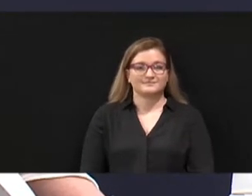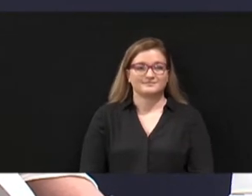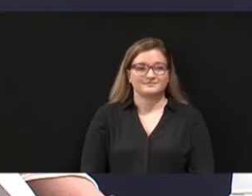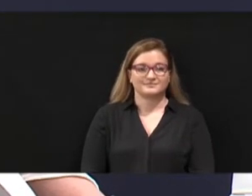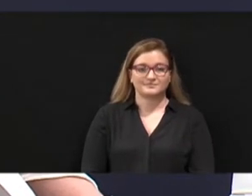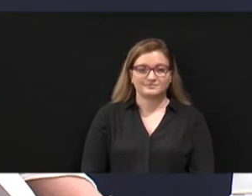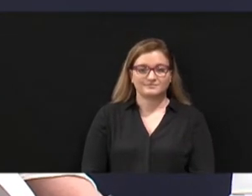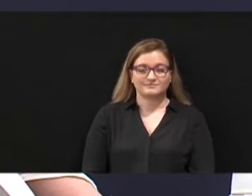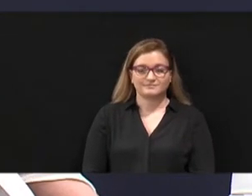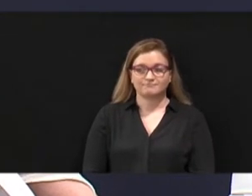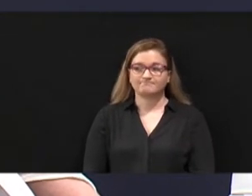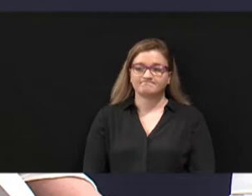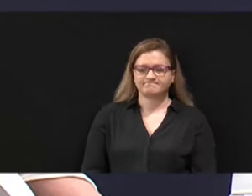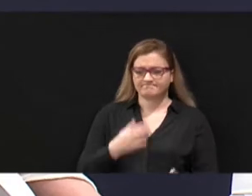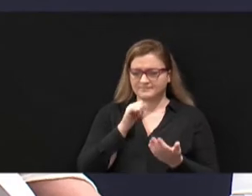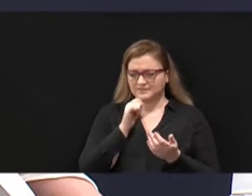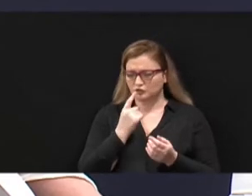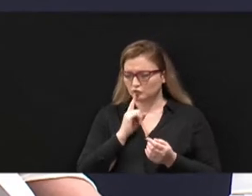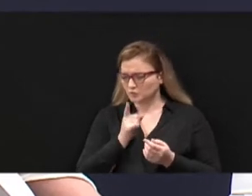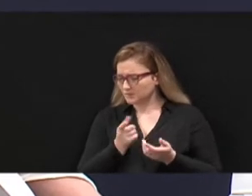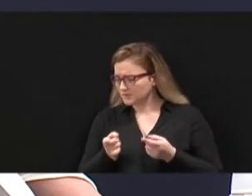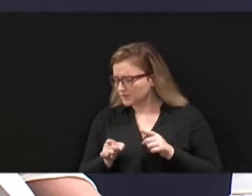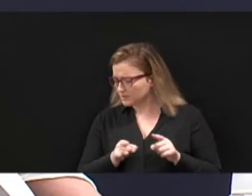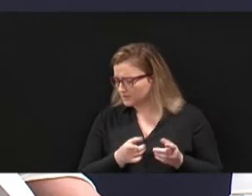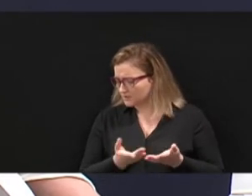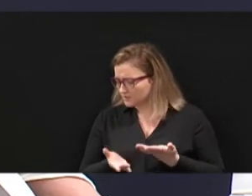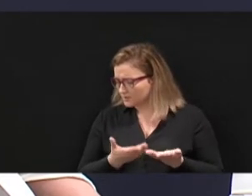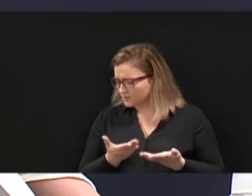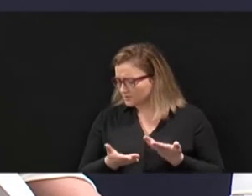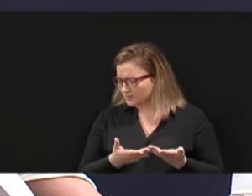Not sure what's going on here, but